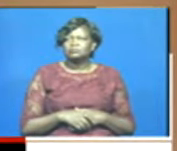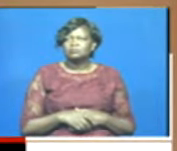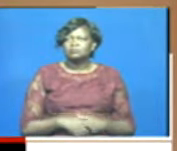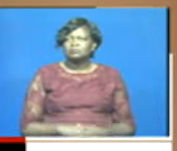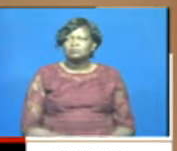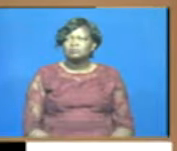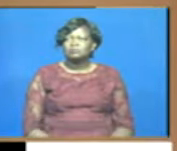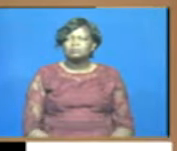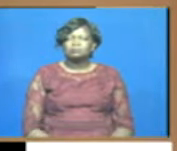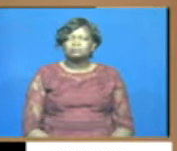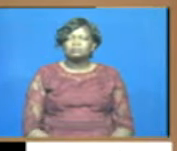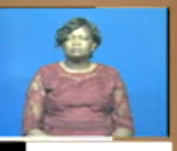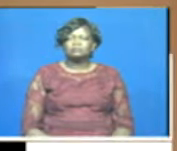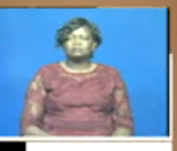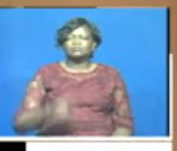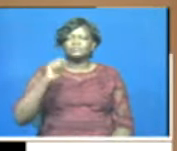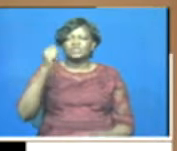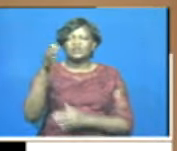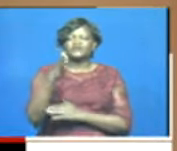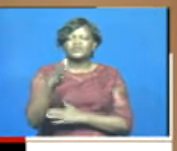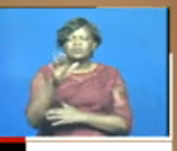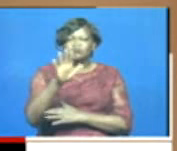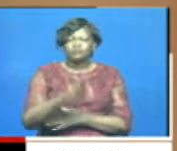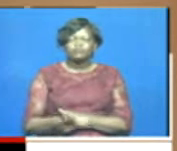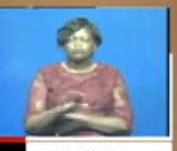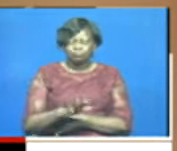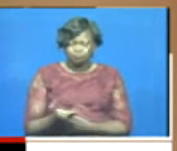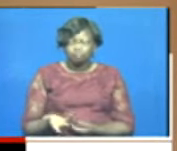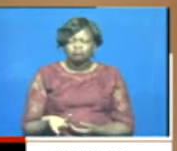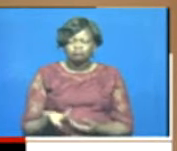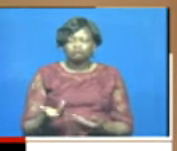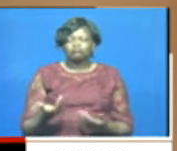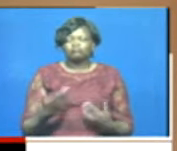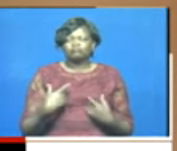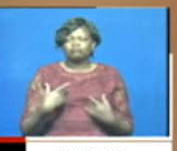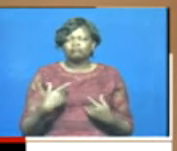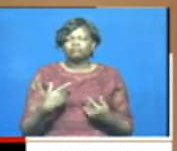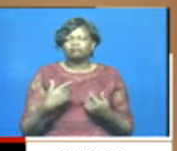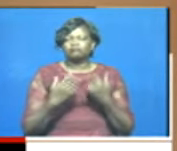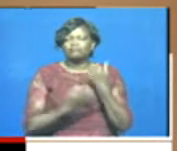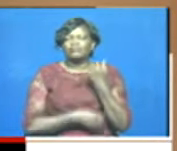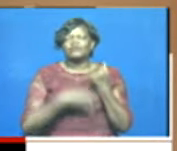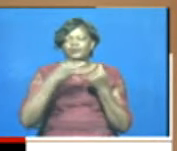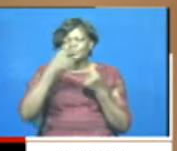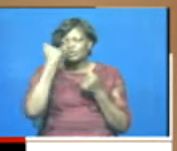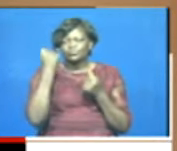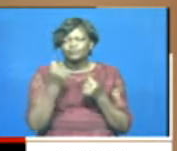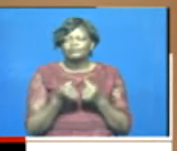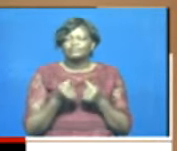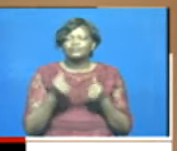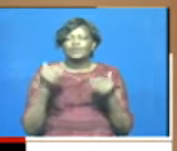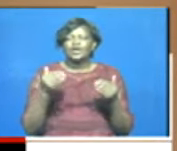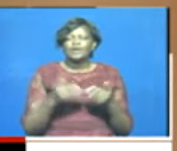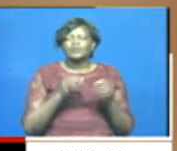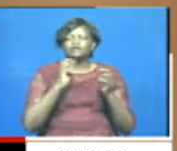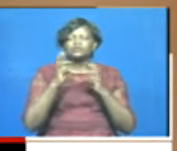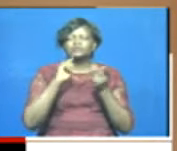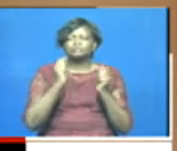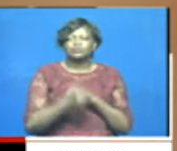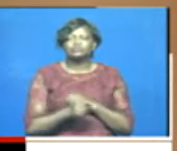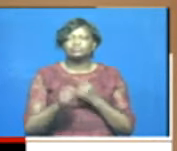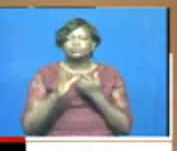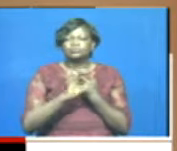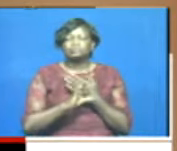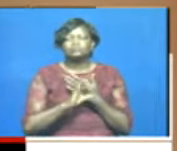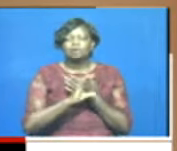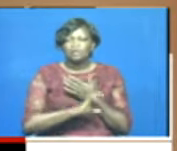Now, Kenya's fishing industry is staring at a bleak future due to the adverse impact of climate change on the country's water